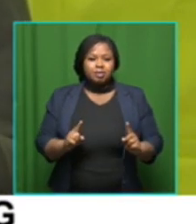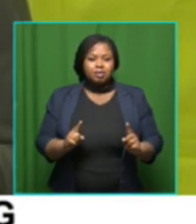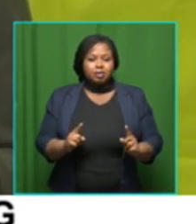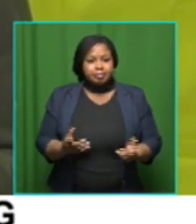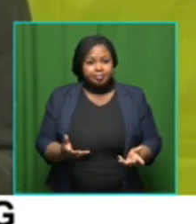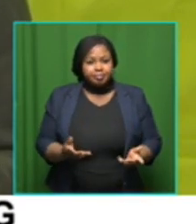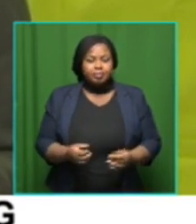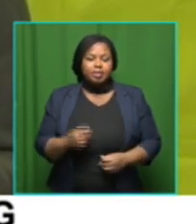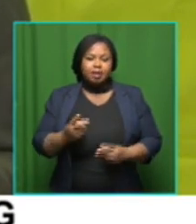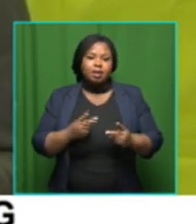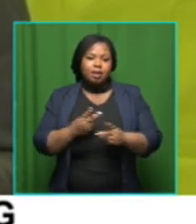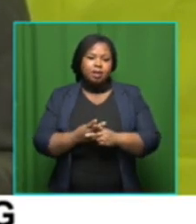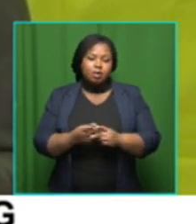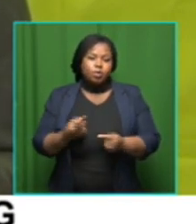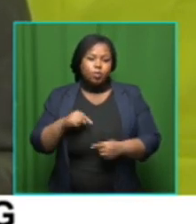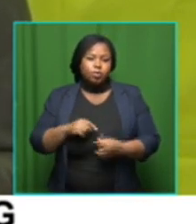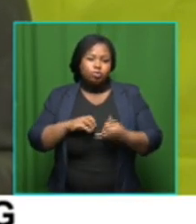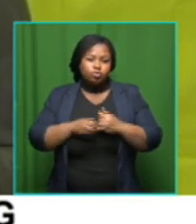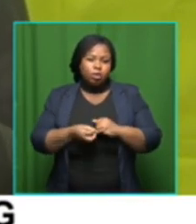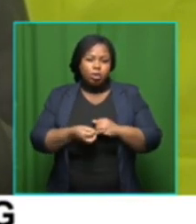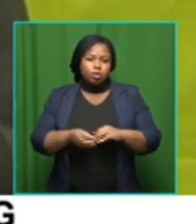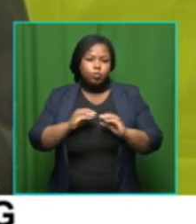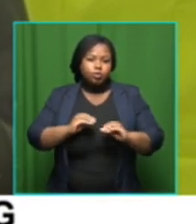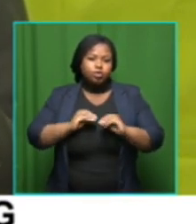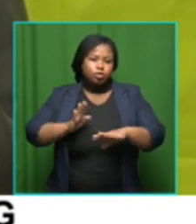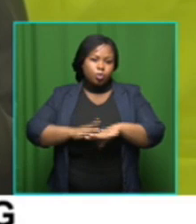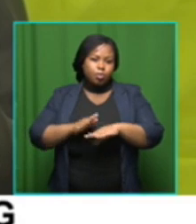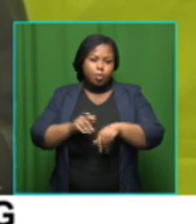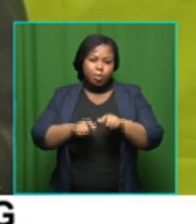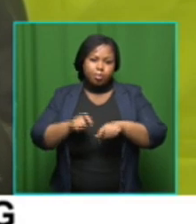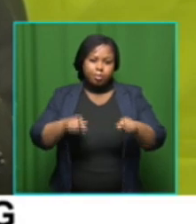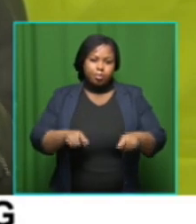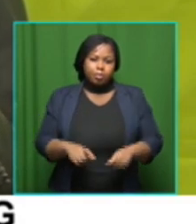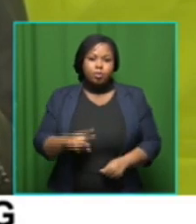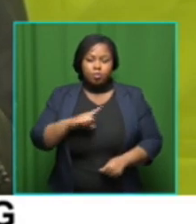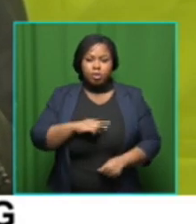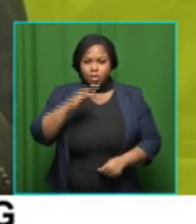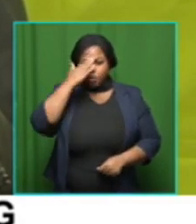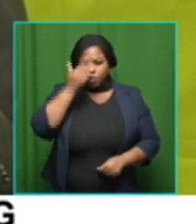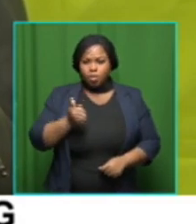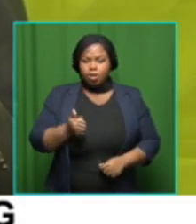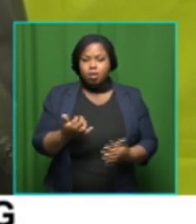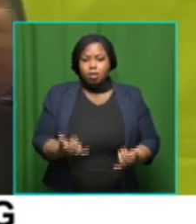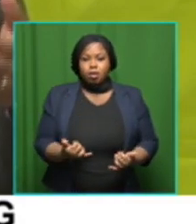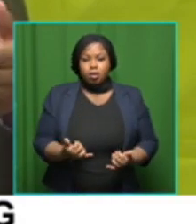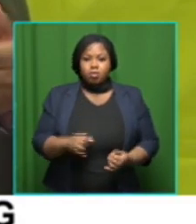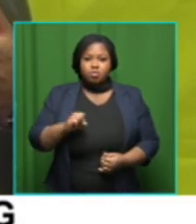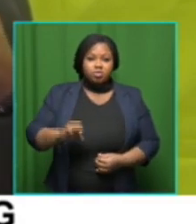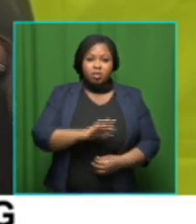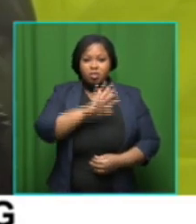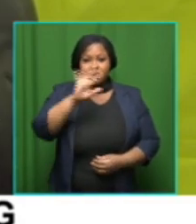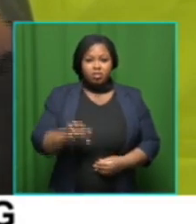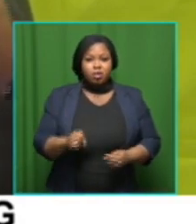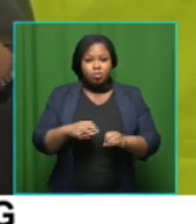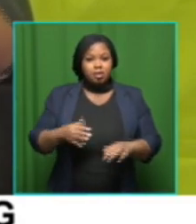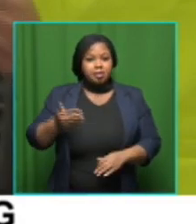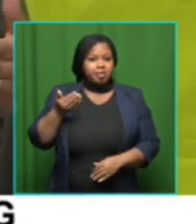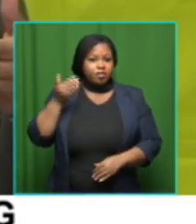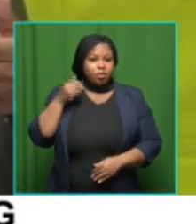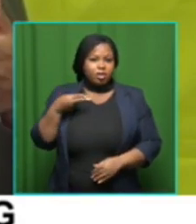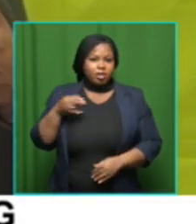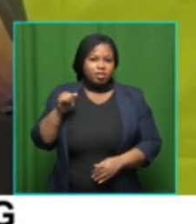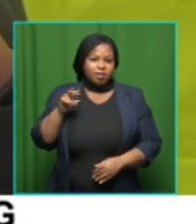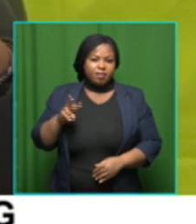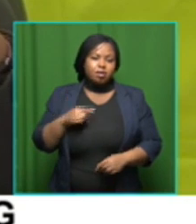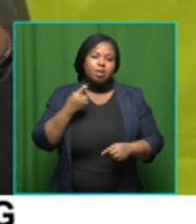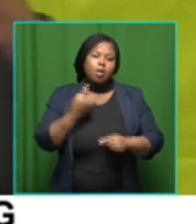that ultimately we will have to take it for. That we, as a country, have started off with HIV. So I'll always